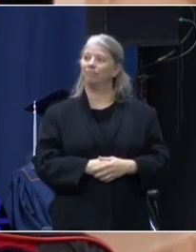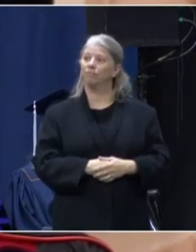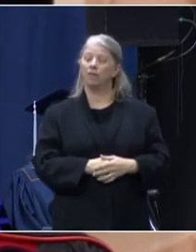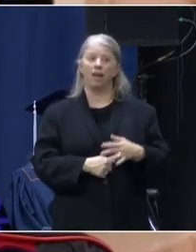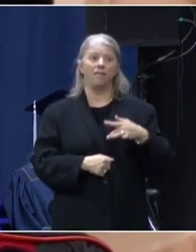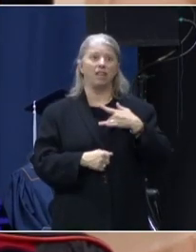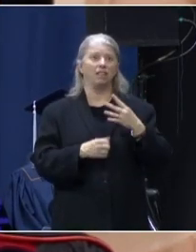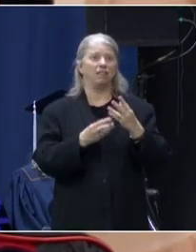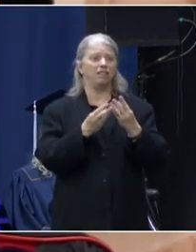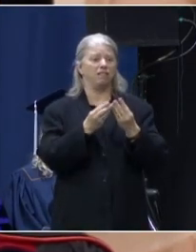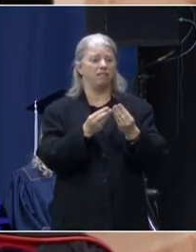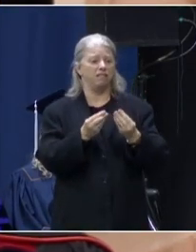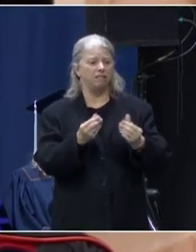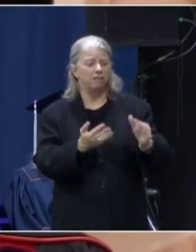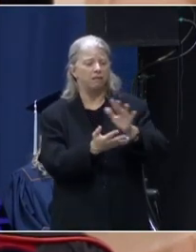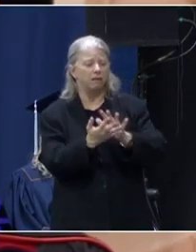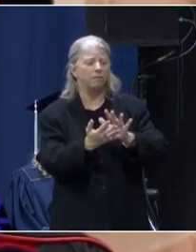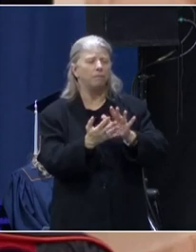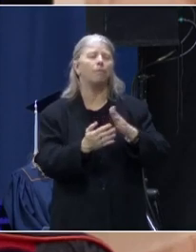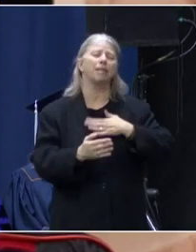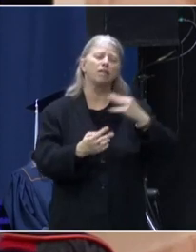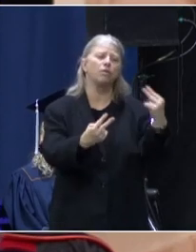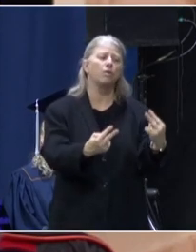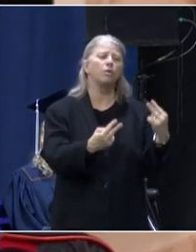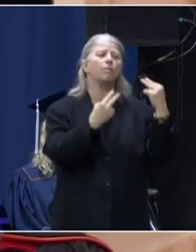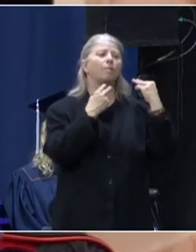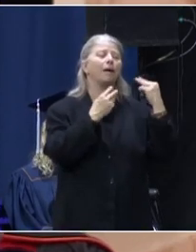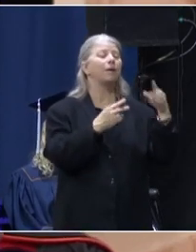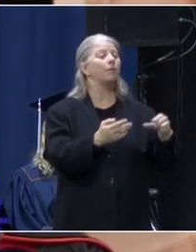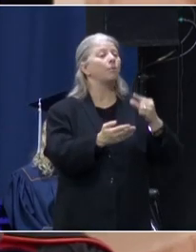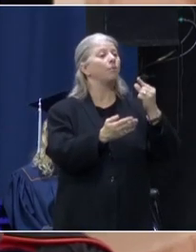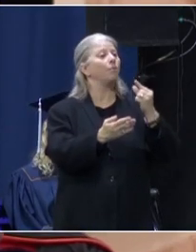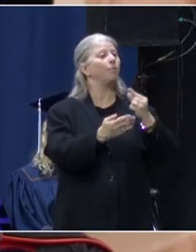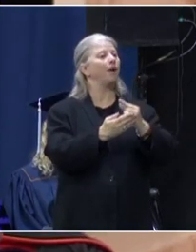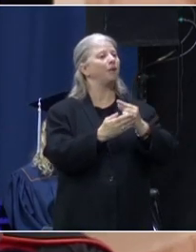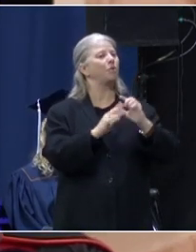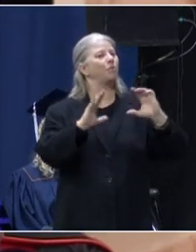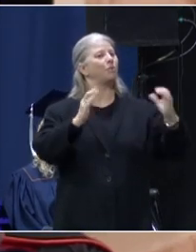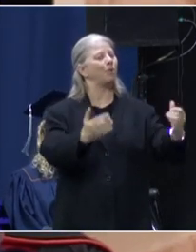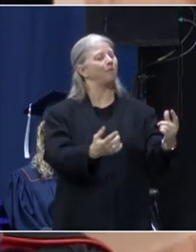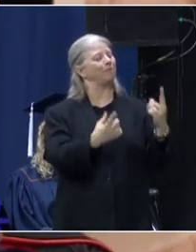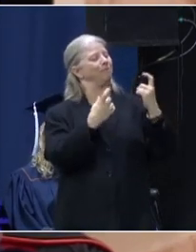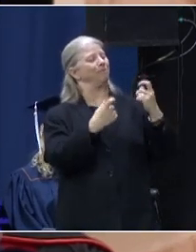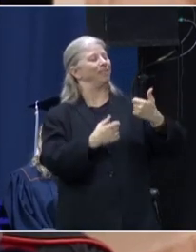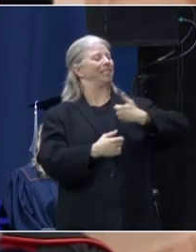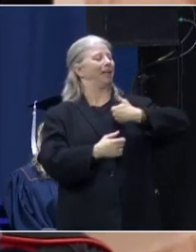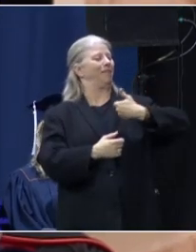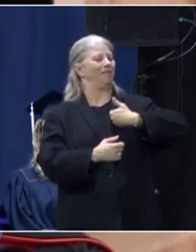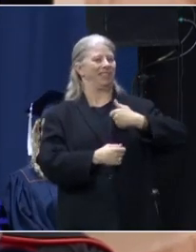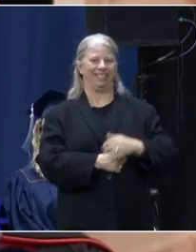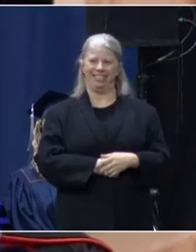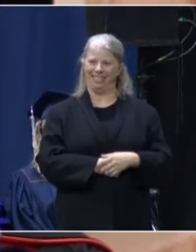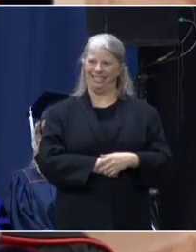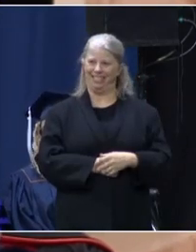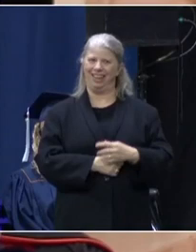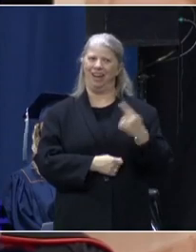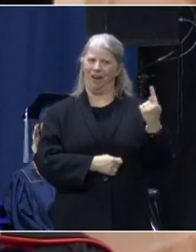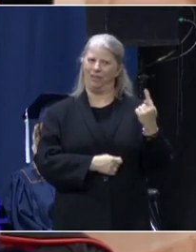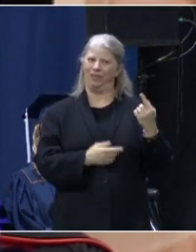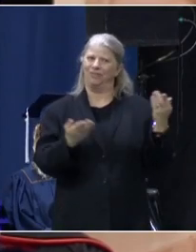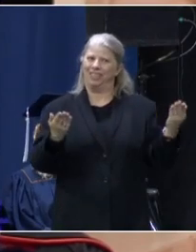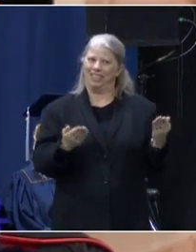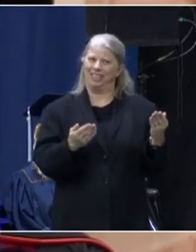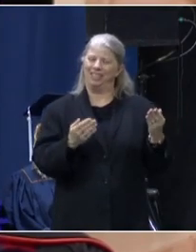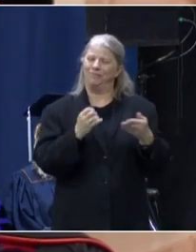starts to fade, I want you to look back on your graduation group selfie, and I know that you will always be here to help